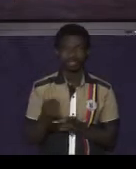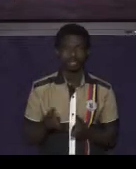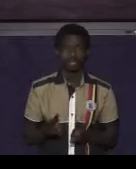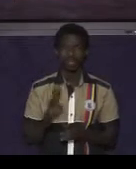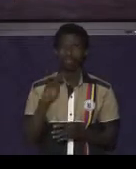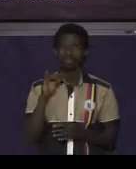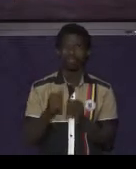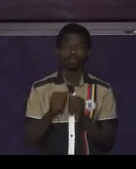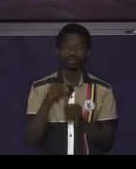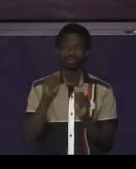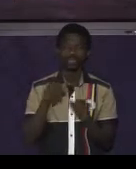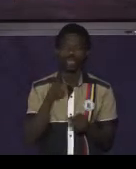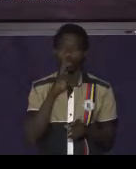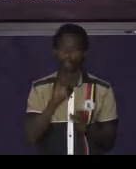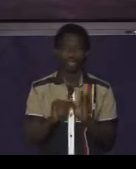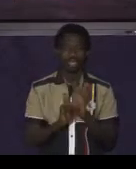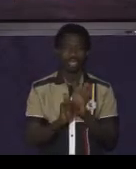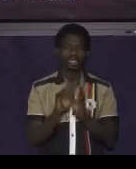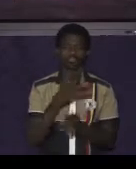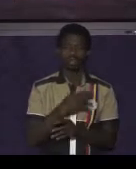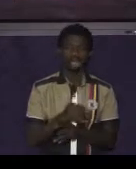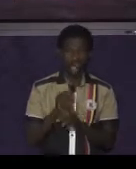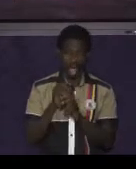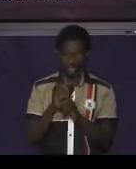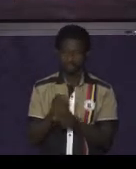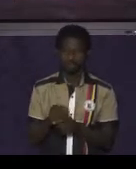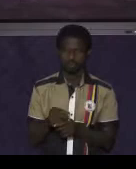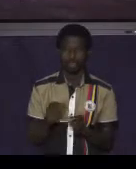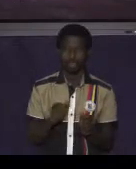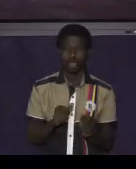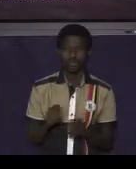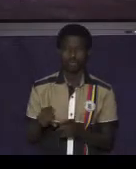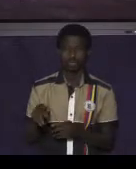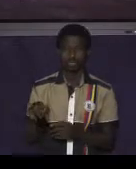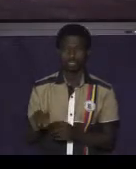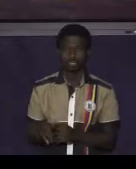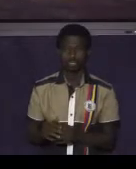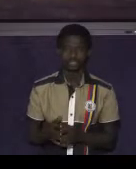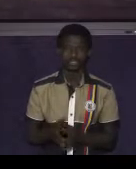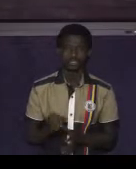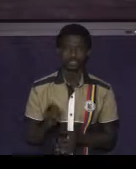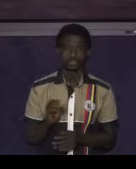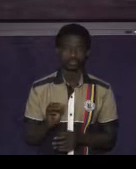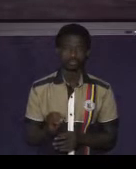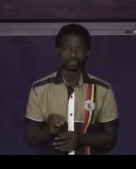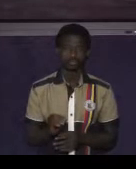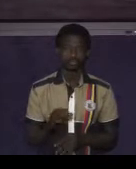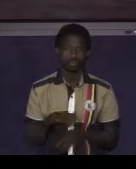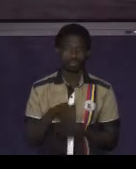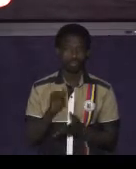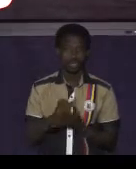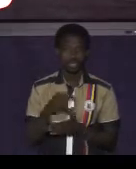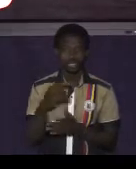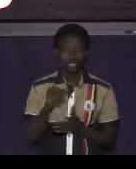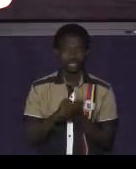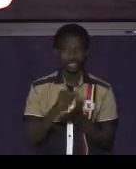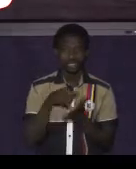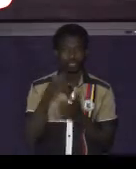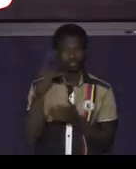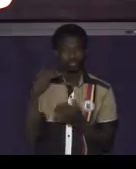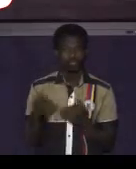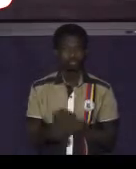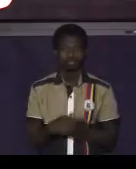by which you can be identified and rewarded accordingly. So, on that note, I say that's it for